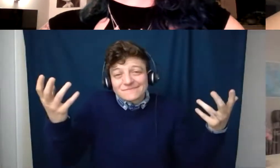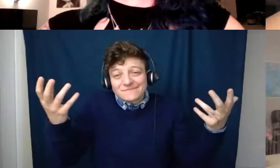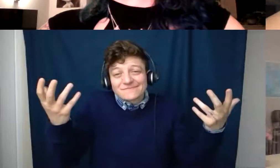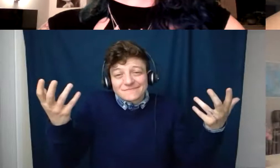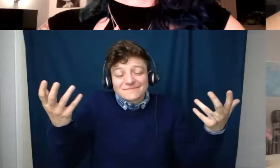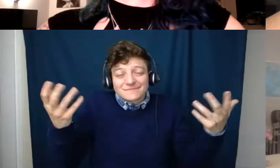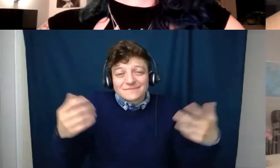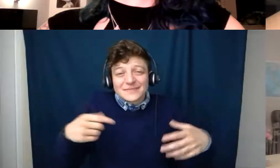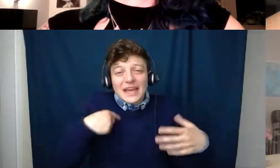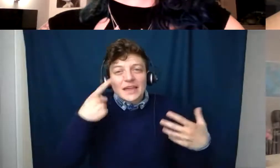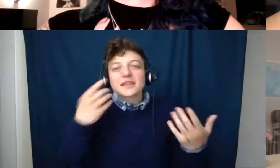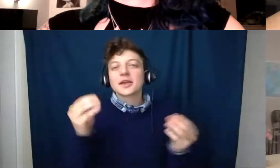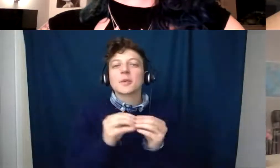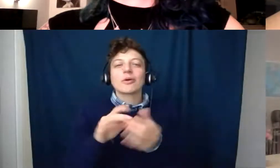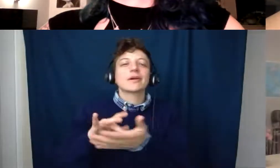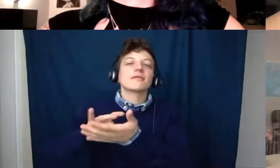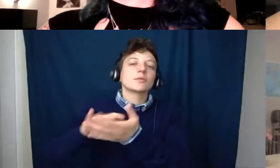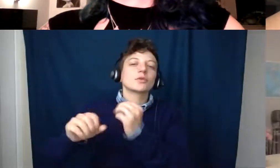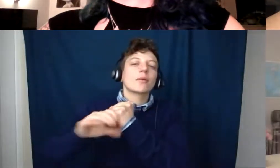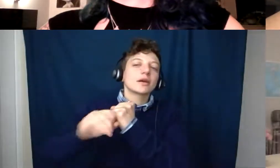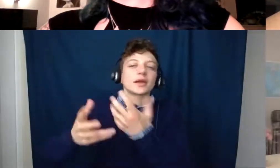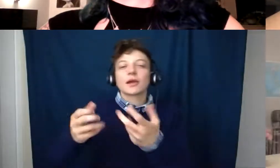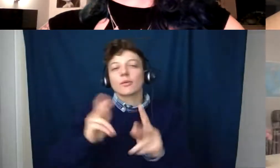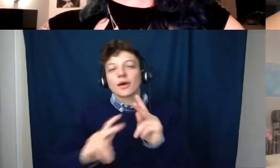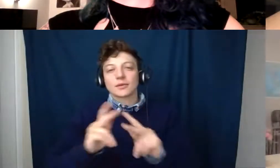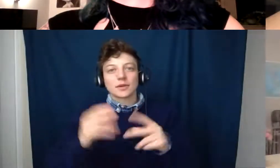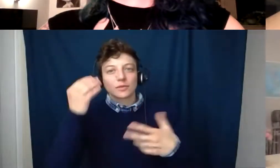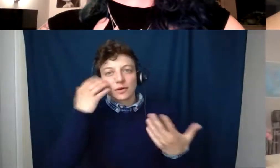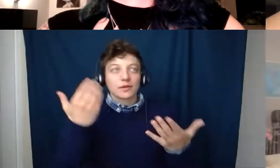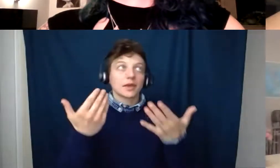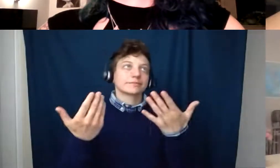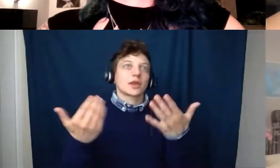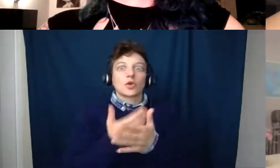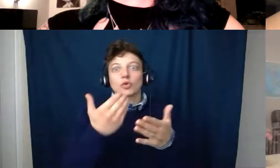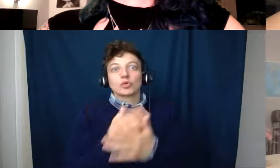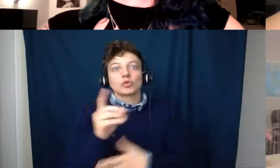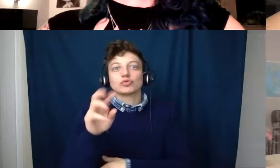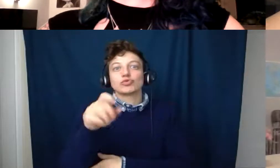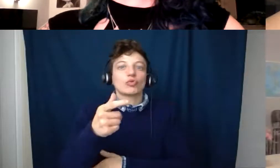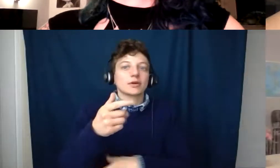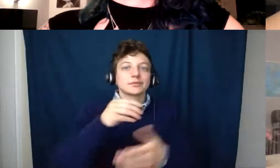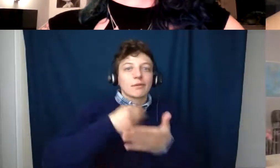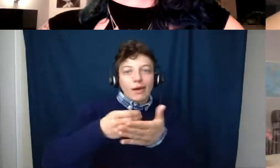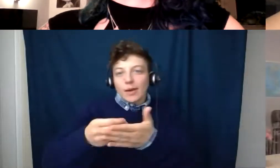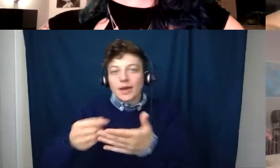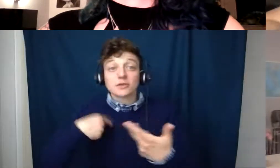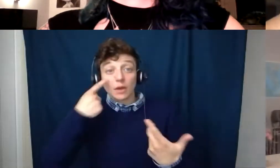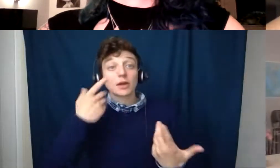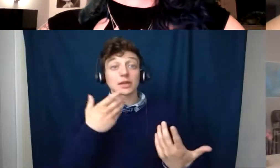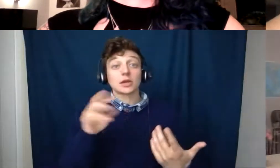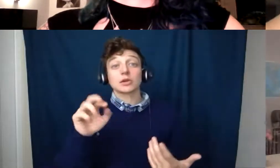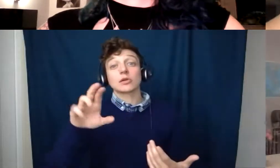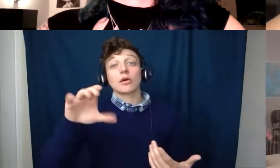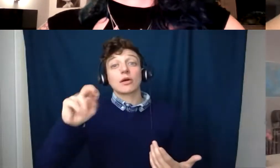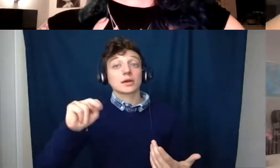I think, of like pharmaceutical marketing and like wanting people to, buy new drugs. So I think Narcan especially is good to carry around at